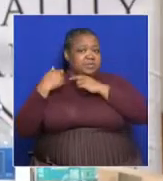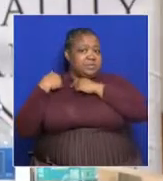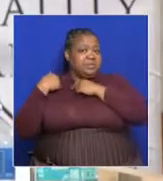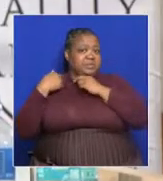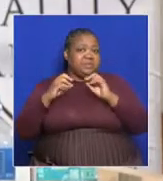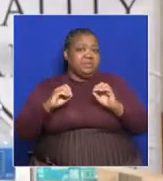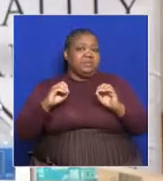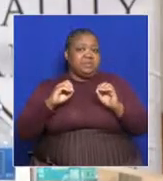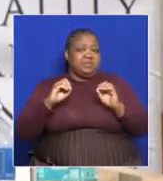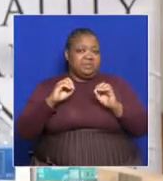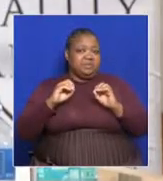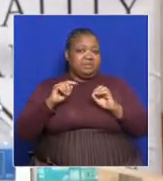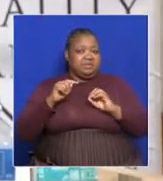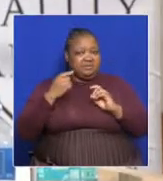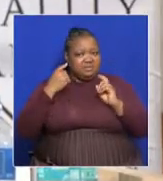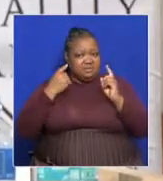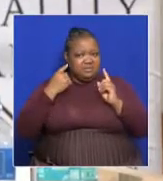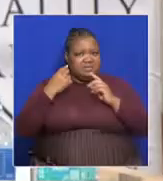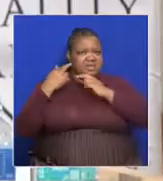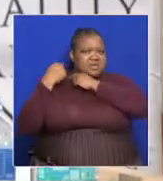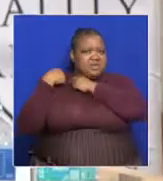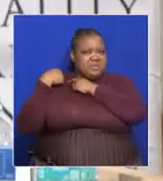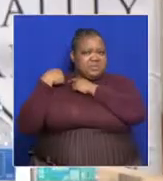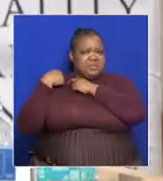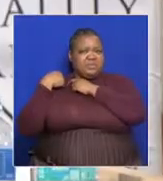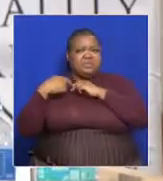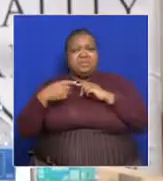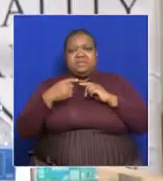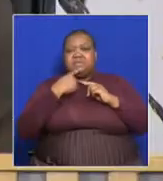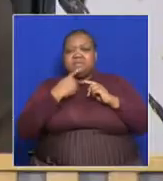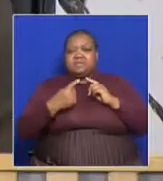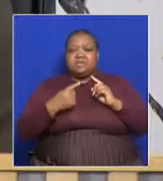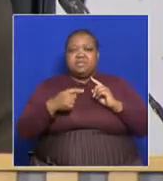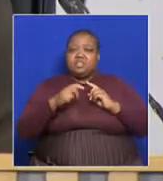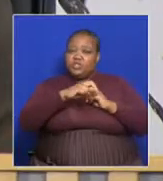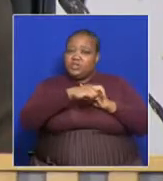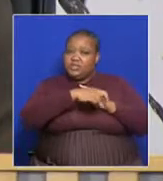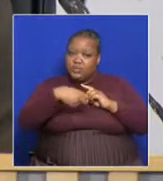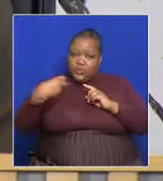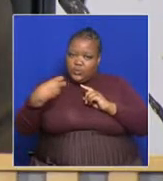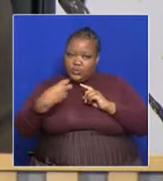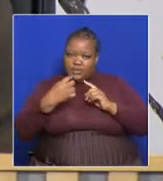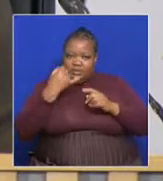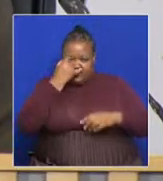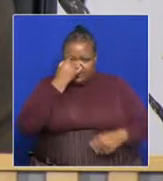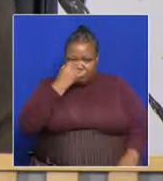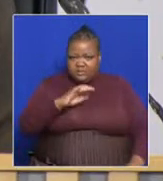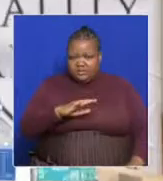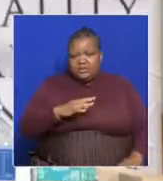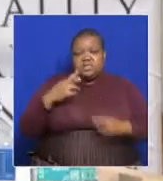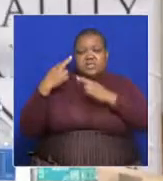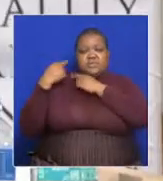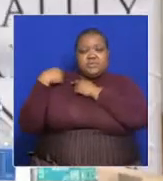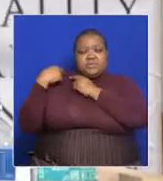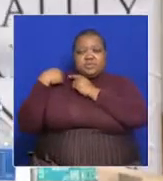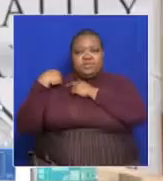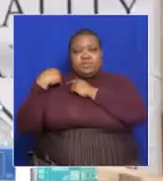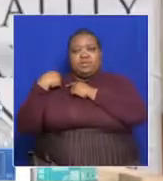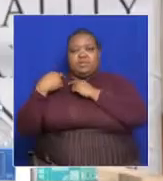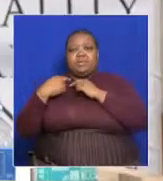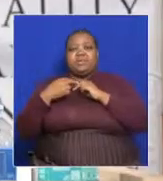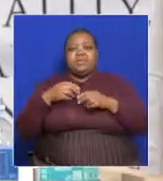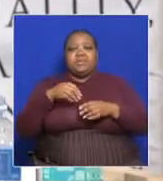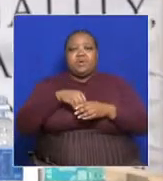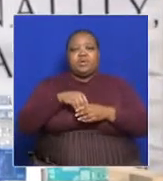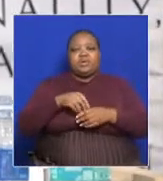by responsibility, I'm not suggesting for a second that you stole the drugs. No. It is responsibility in the context of whether or not there